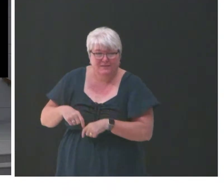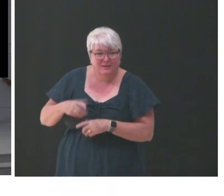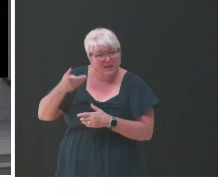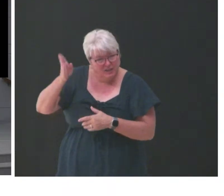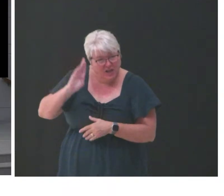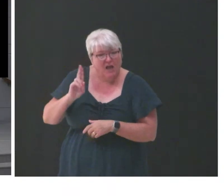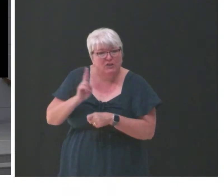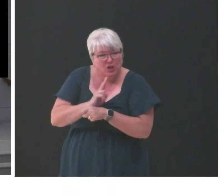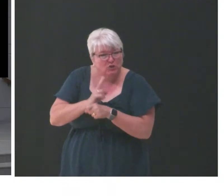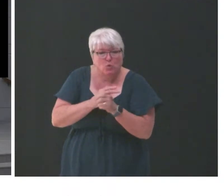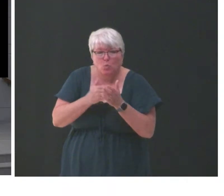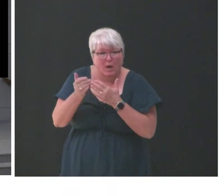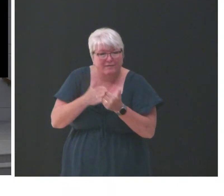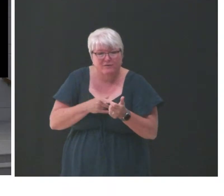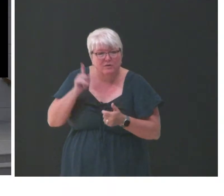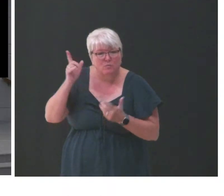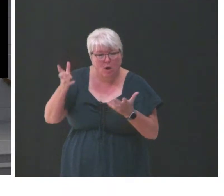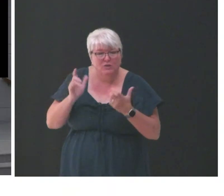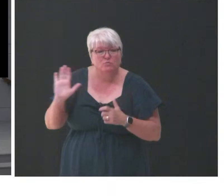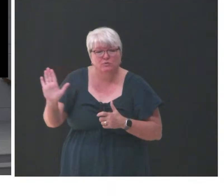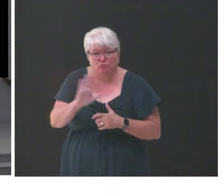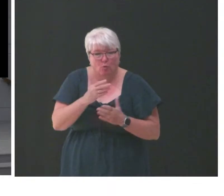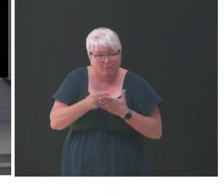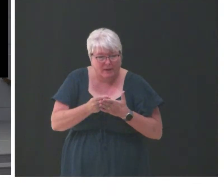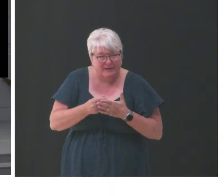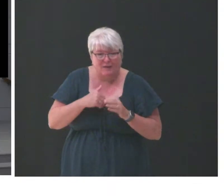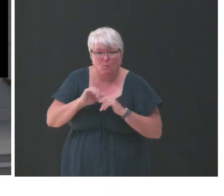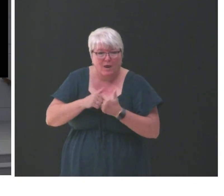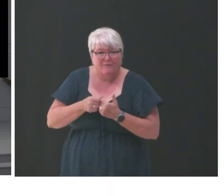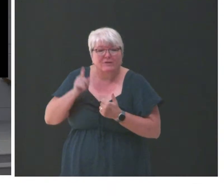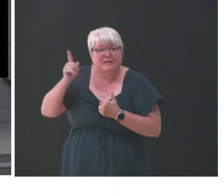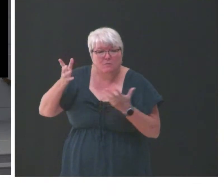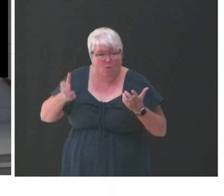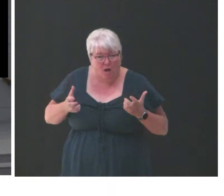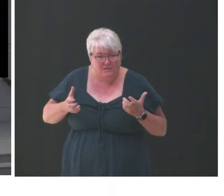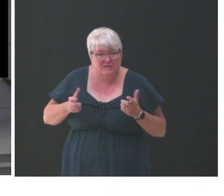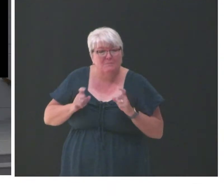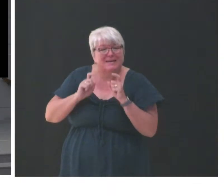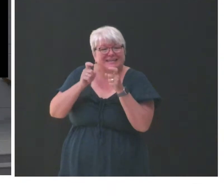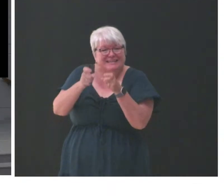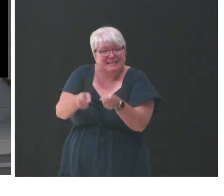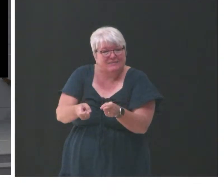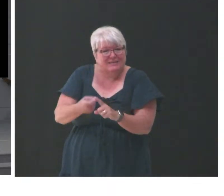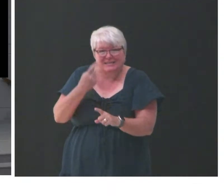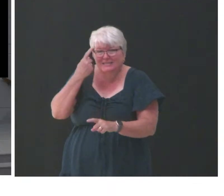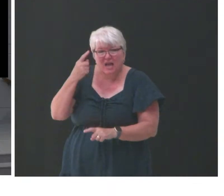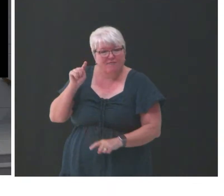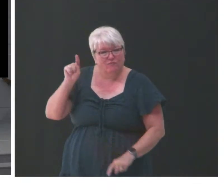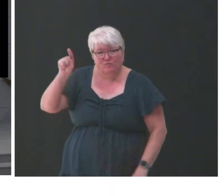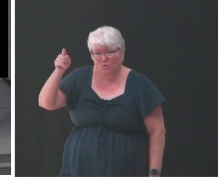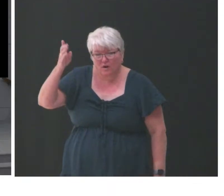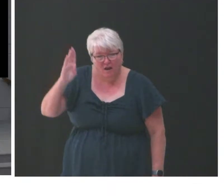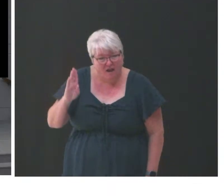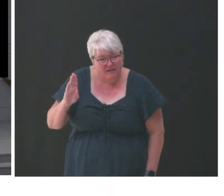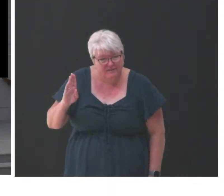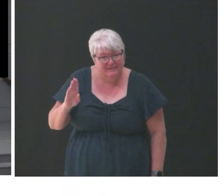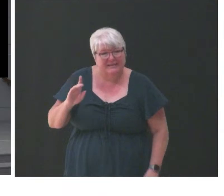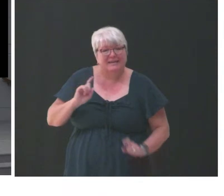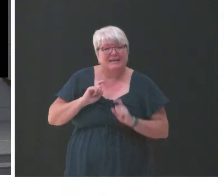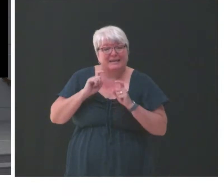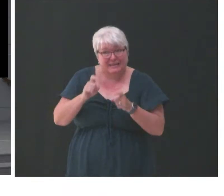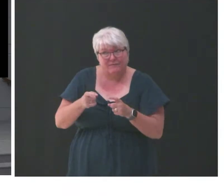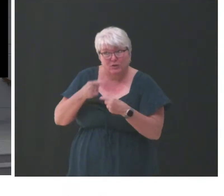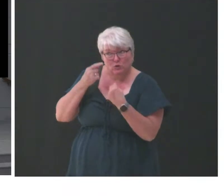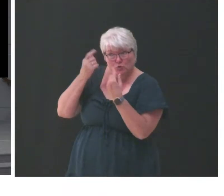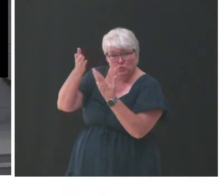he wants to with anyone's money and however he wants to do it. Giving is not for God. Giving is